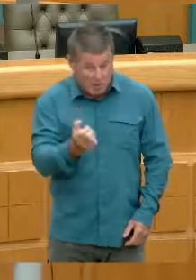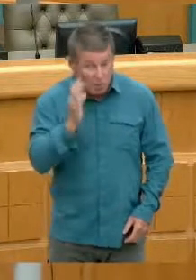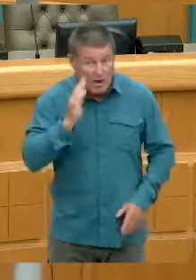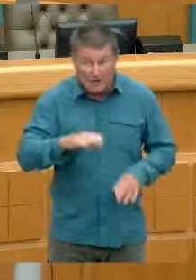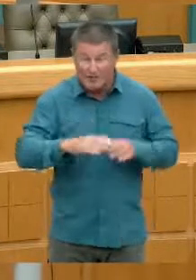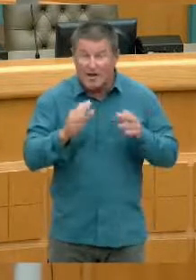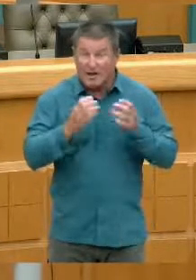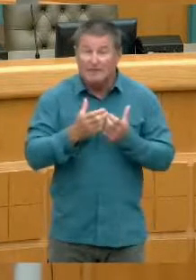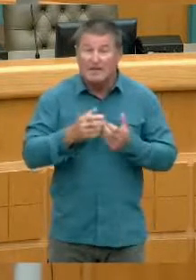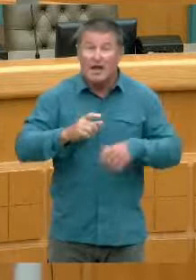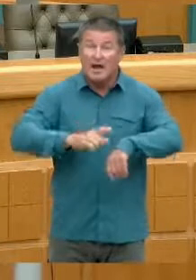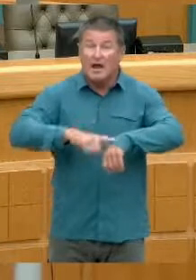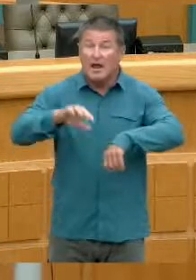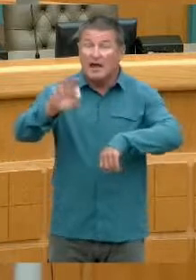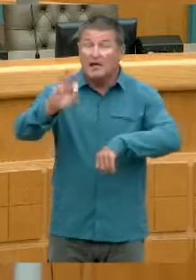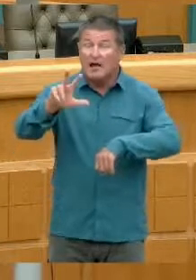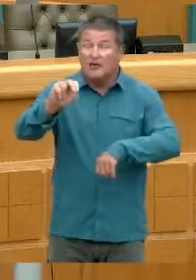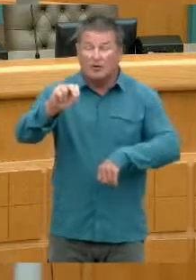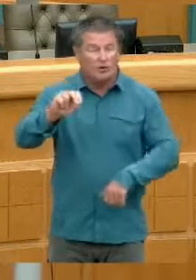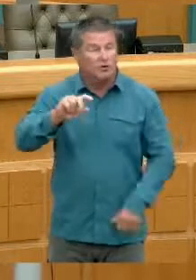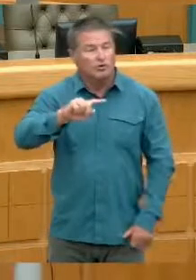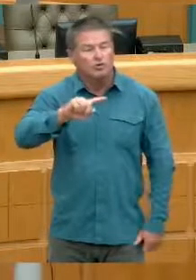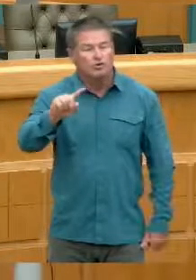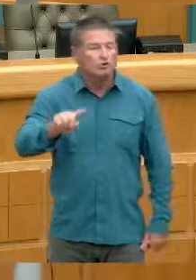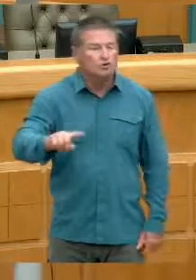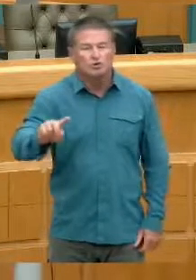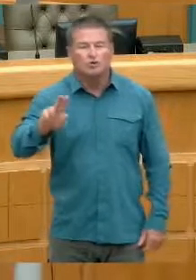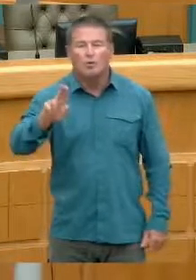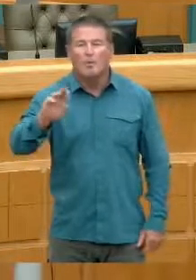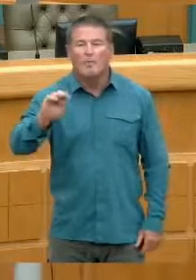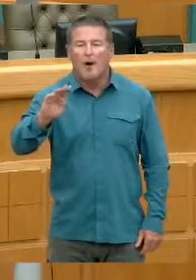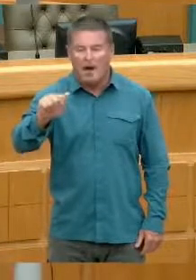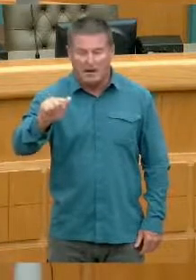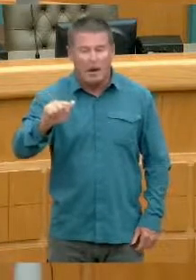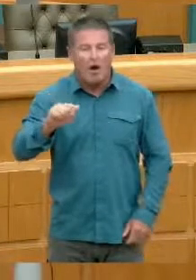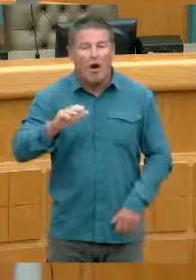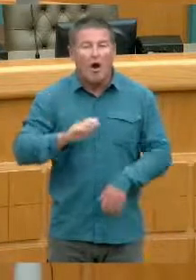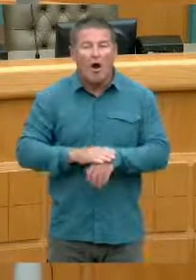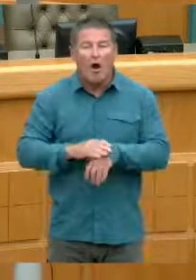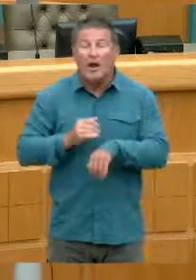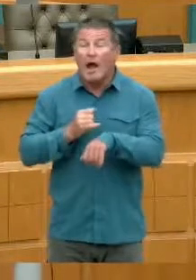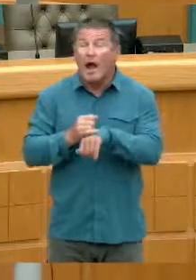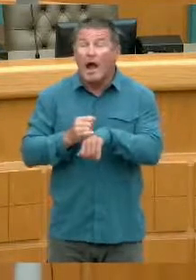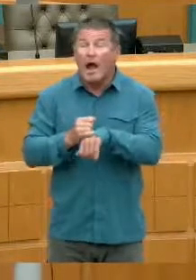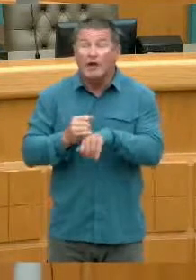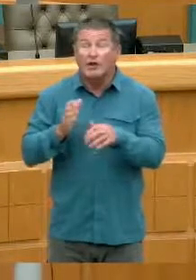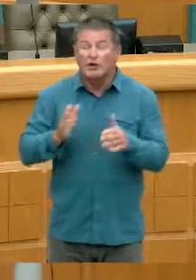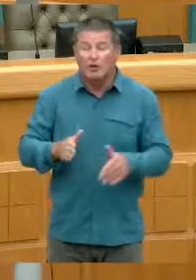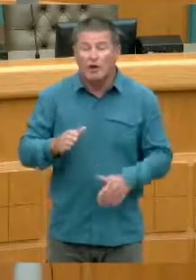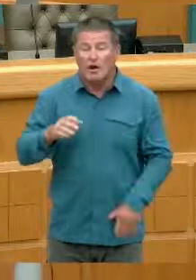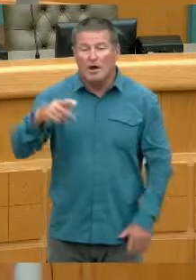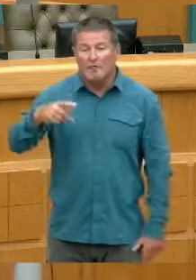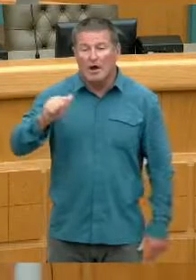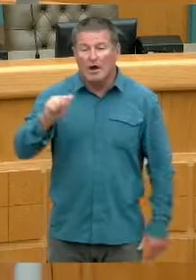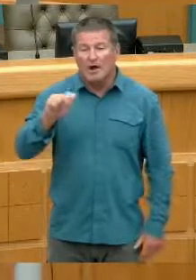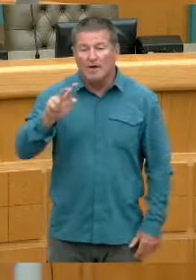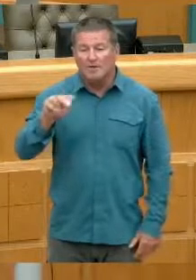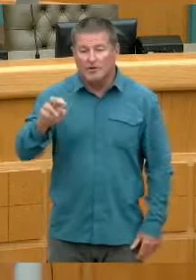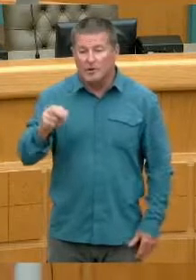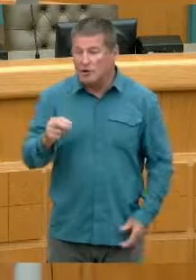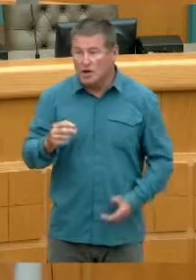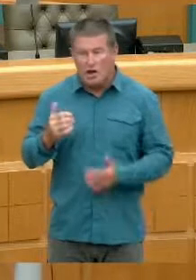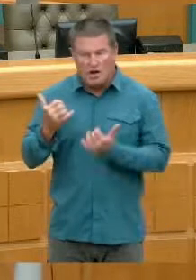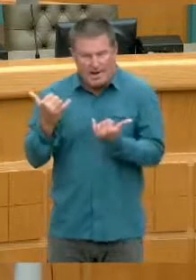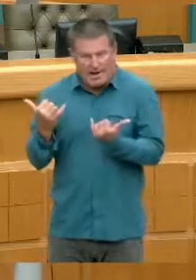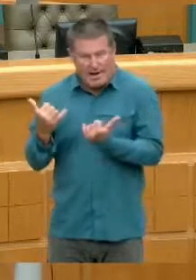then Zumba at 9:30, and that will be in the Islanders Pavilion. So for this week, there's 20 persons per class,